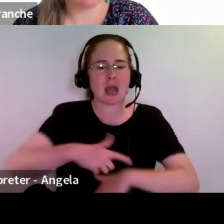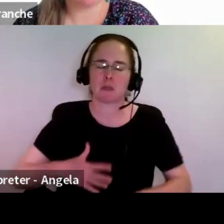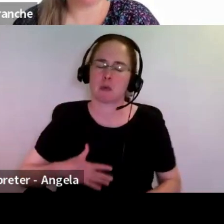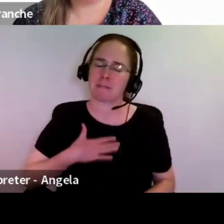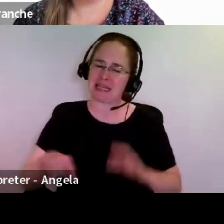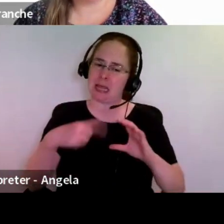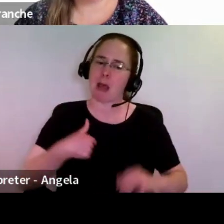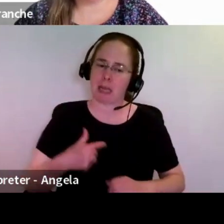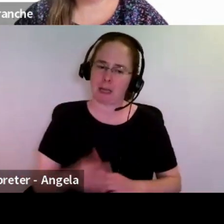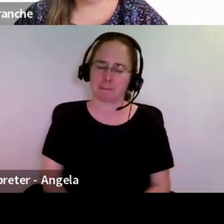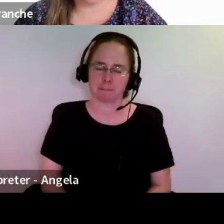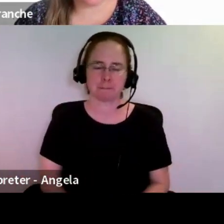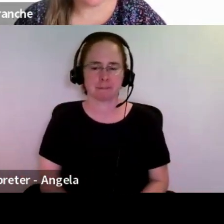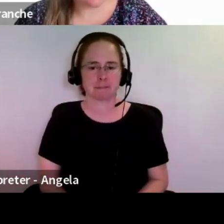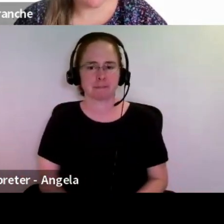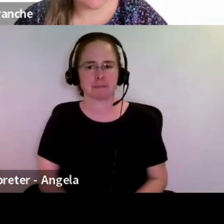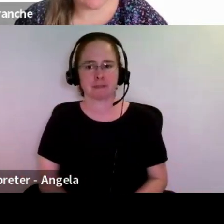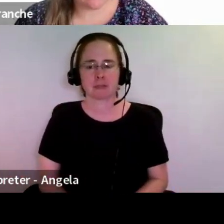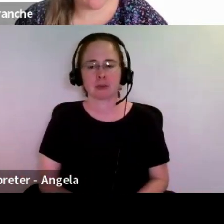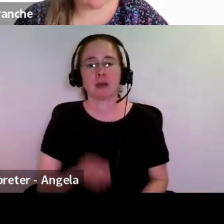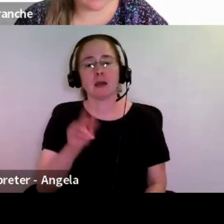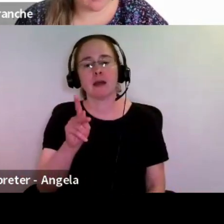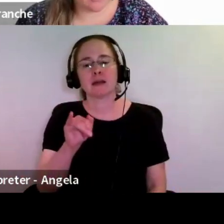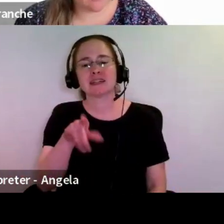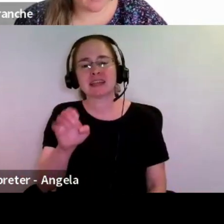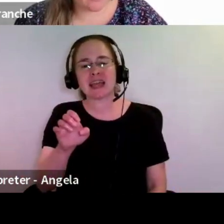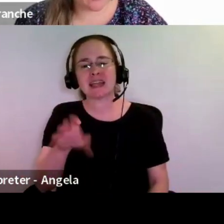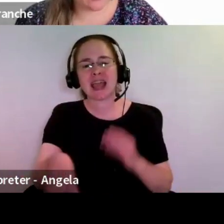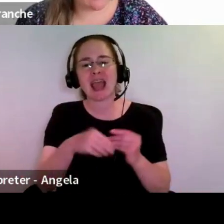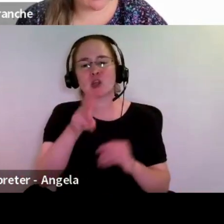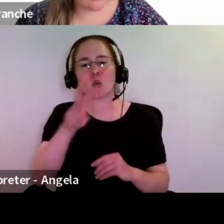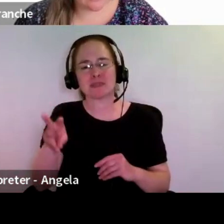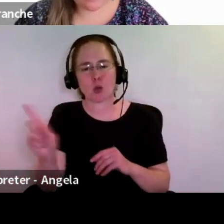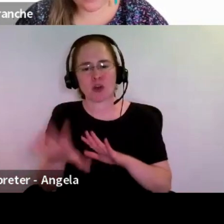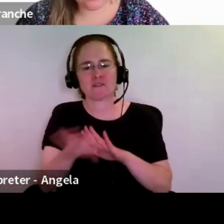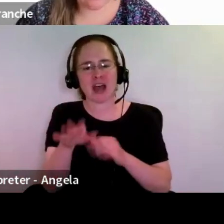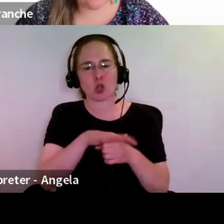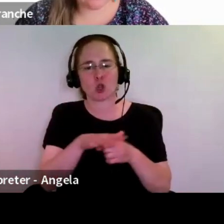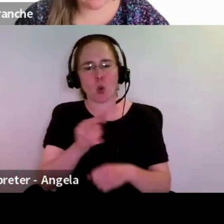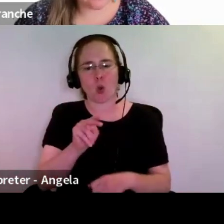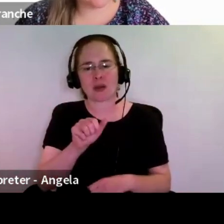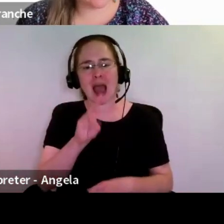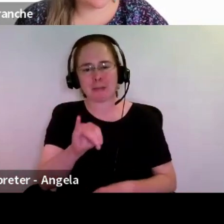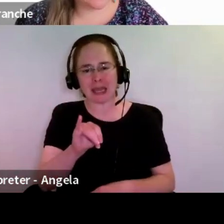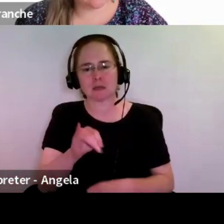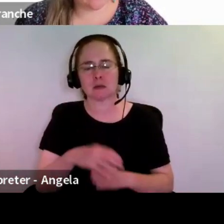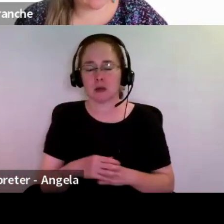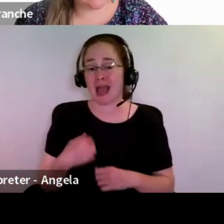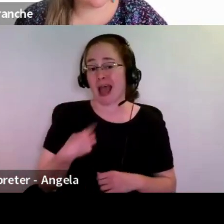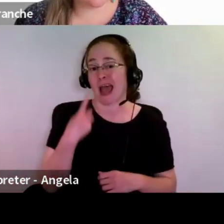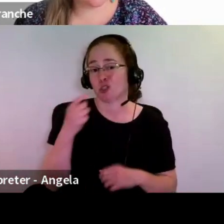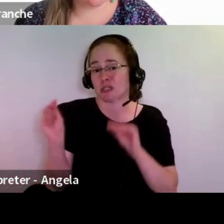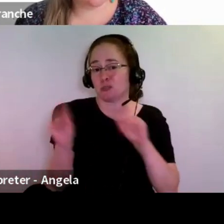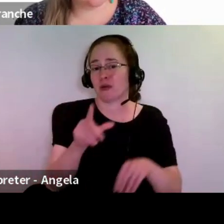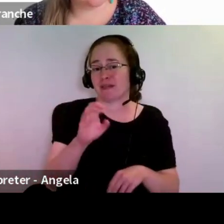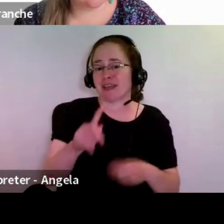to email me. Perfect. And Katie put in the website where you can find the local NAMI, and I just put in a